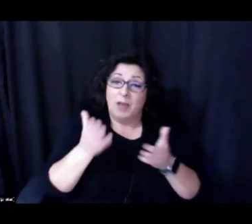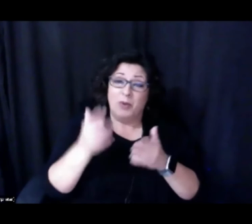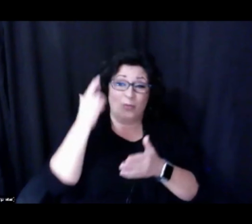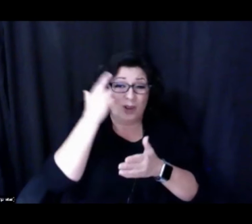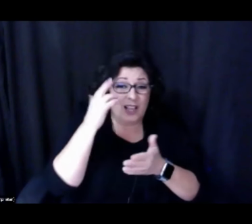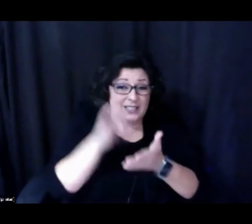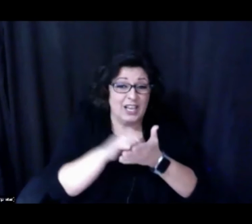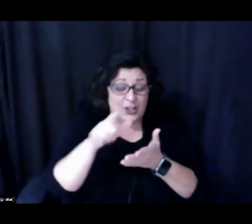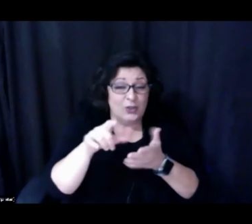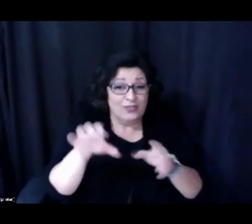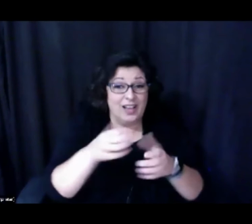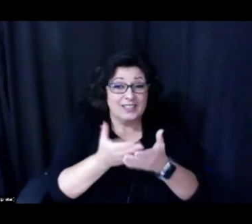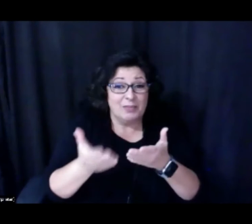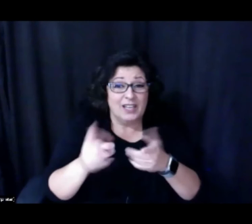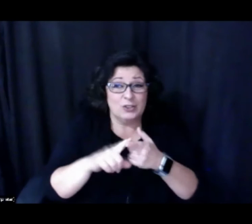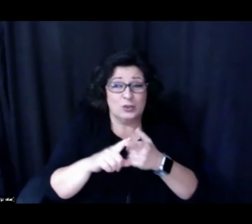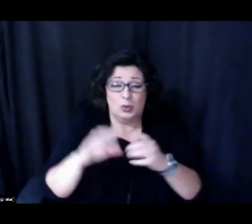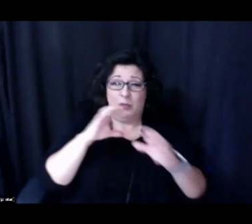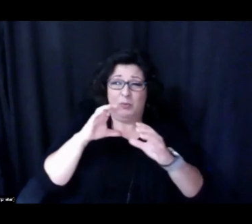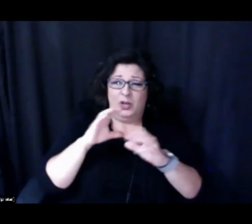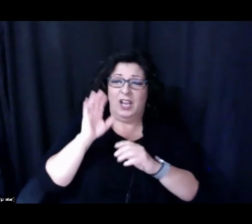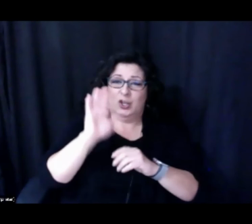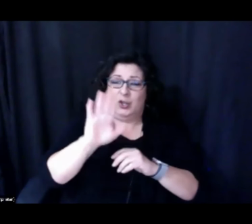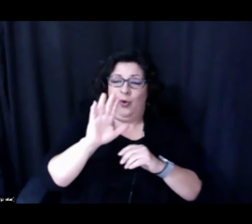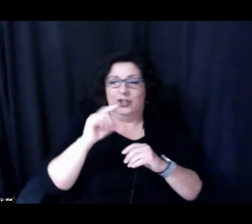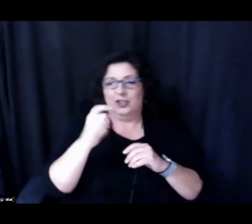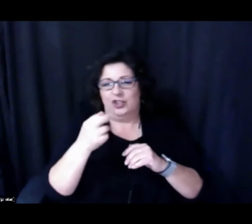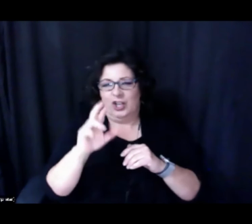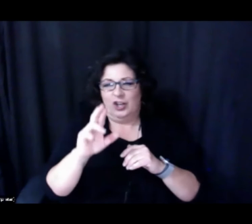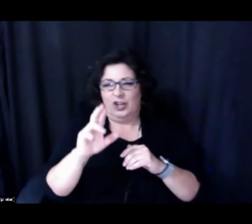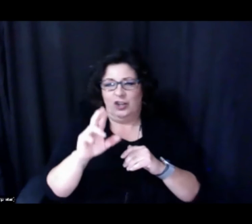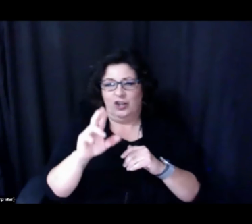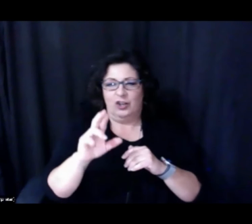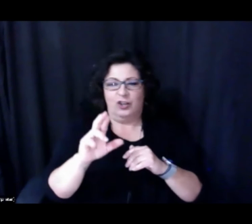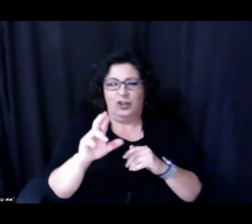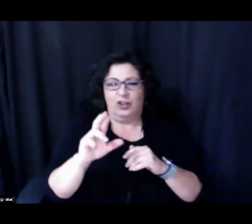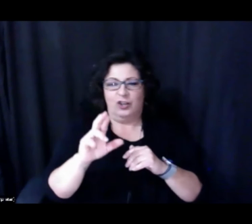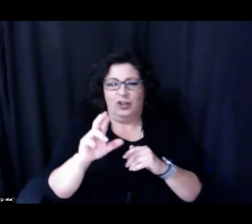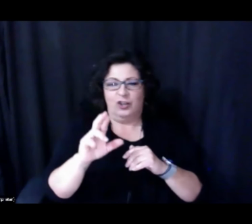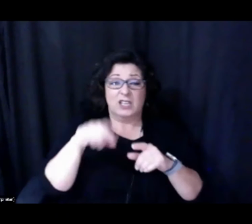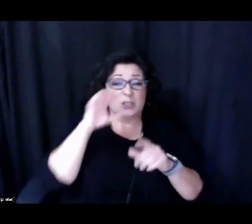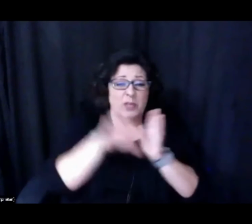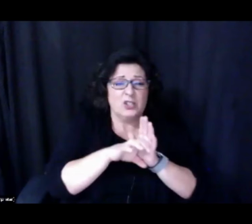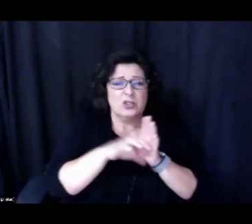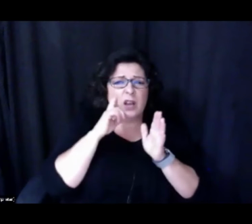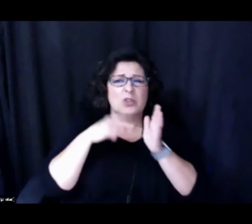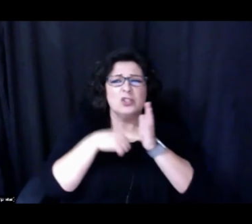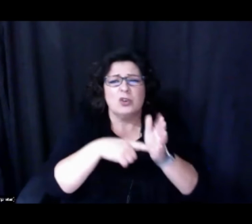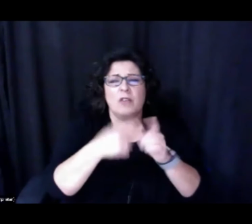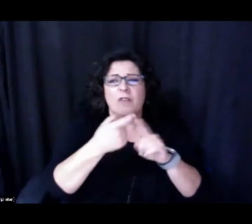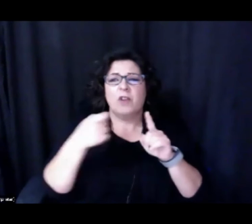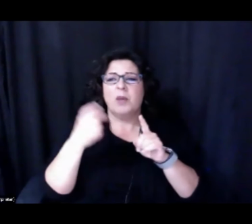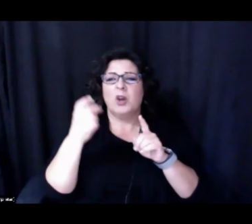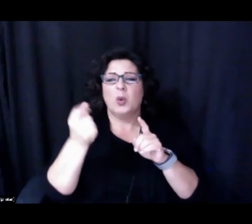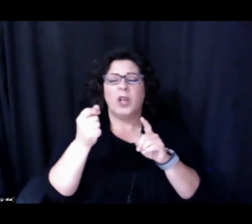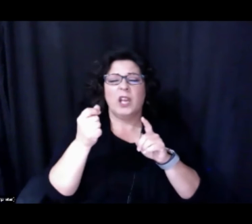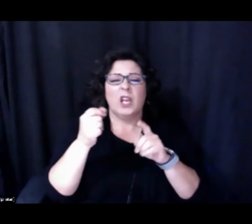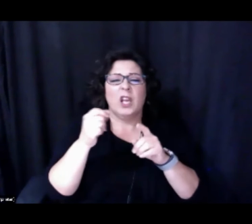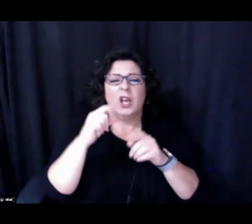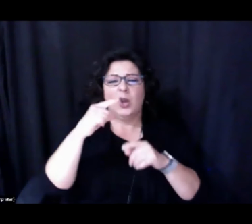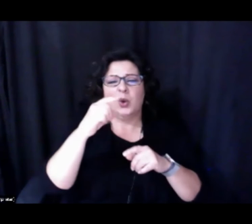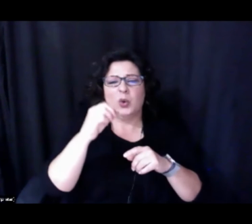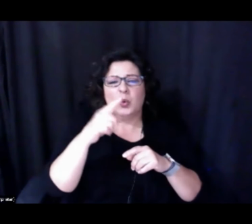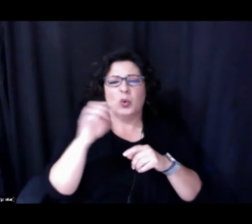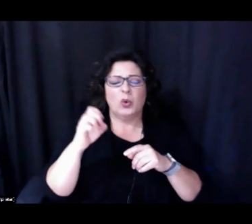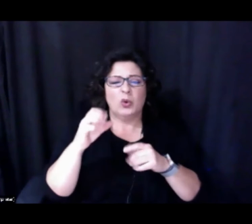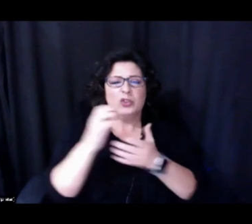you have done some things to communicate your gender. So these photos that I'm going to show you are from like a quick Google search of like,